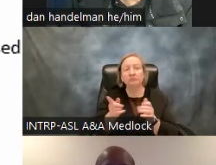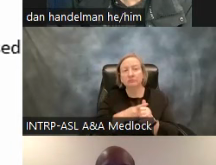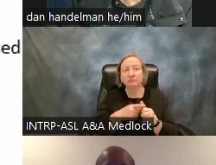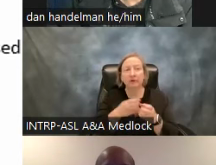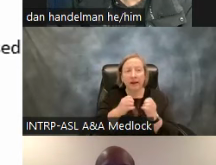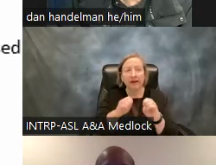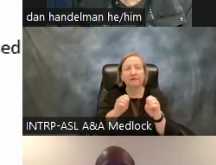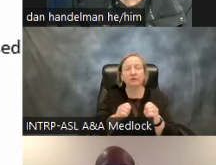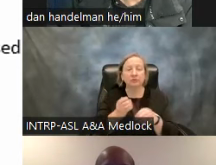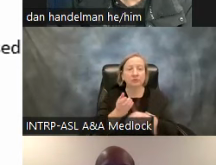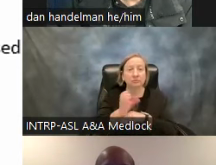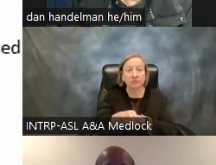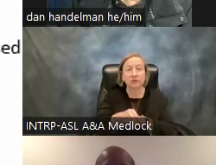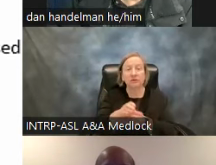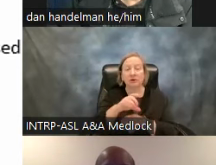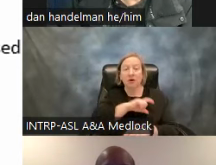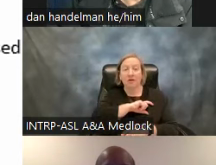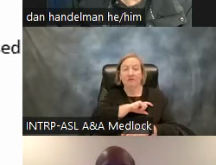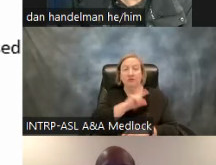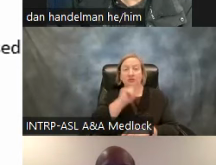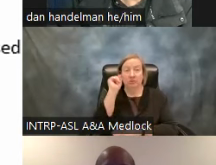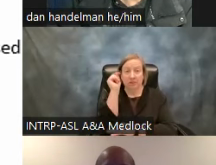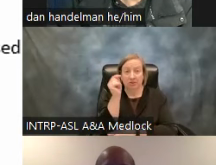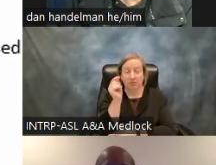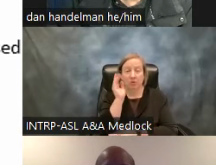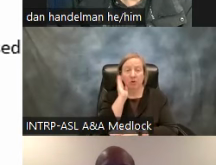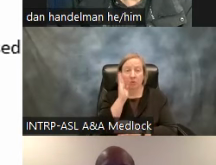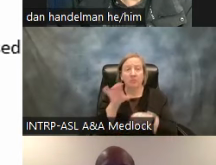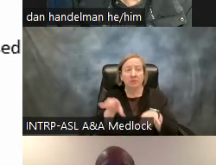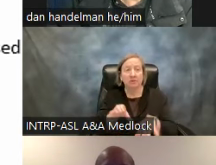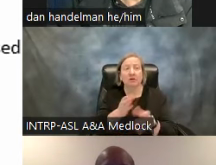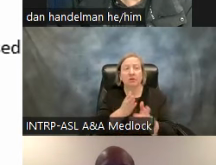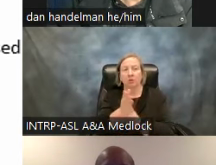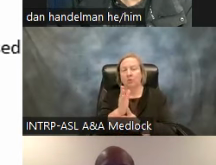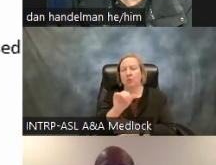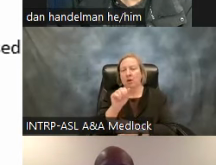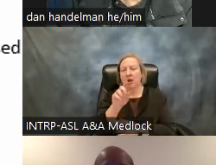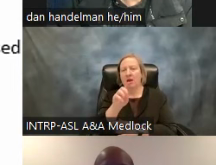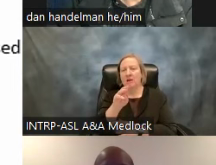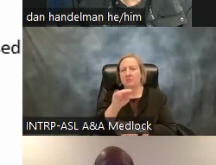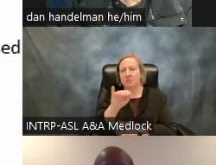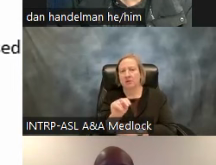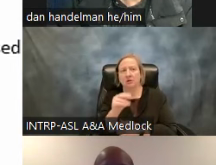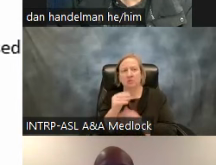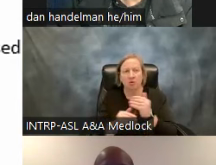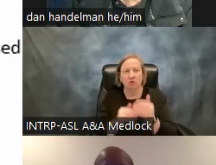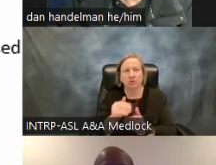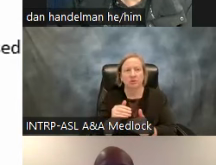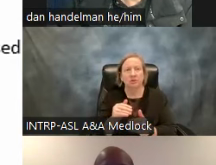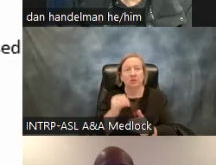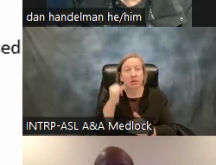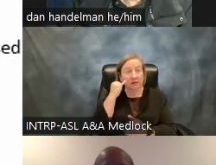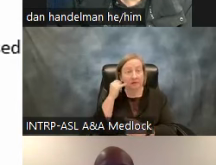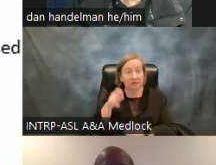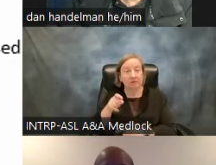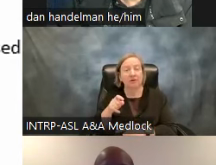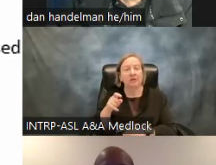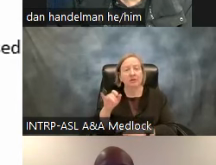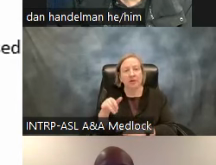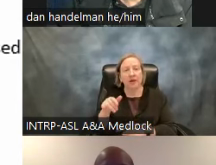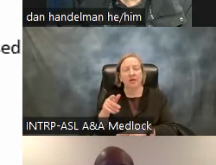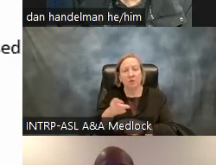officer testimony shall be made through the administrative process. At its discretion, the Oversight Board can subpoena a sworn bureau member.